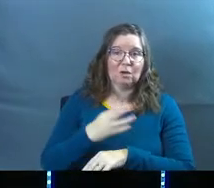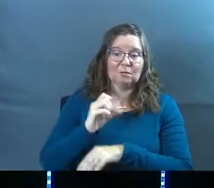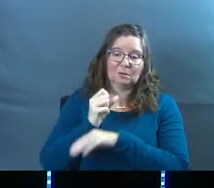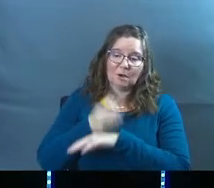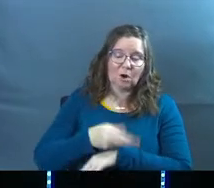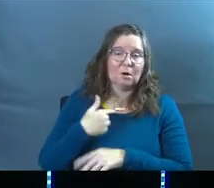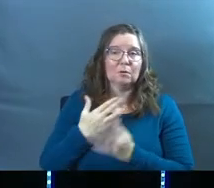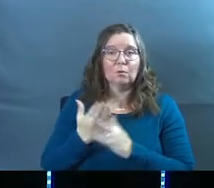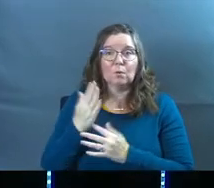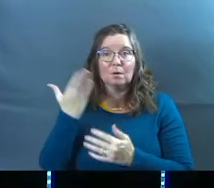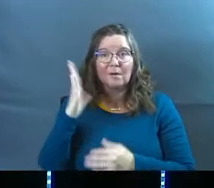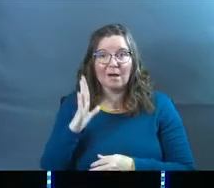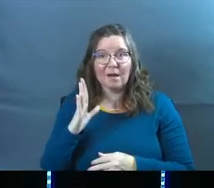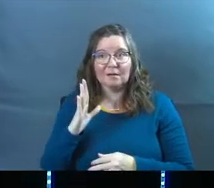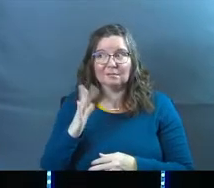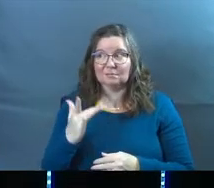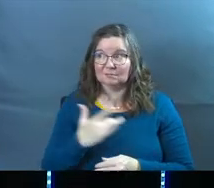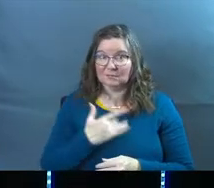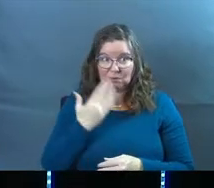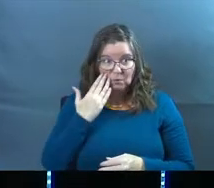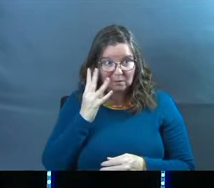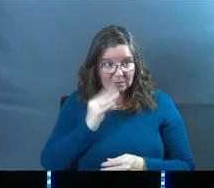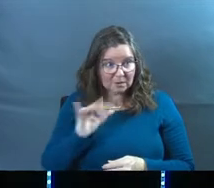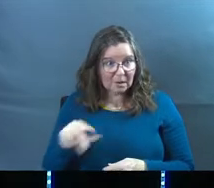God. Does that resonate with anybody?